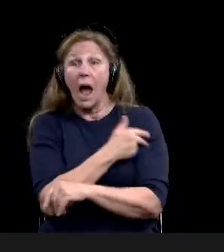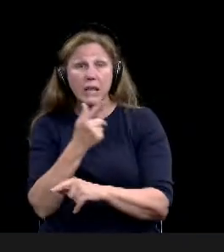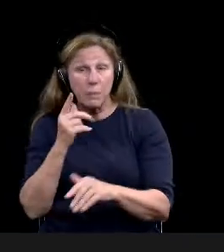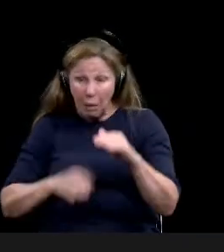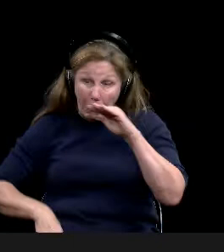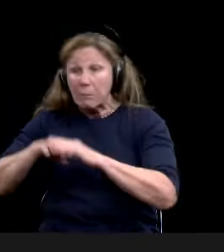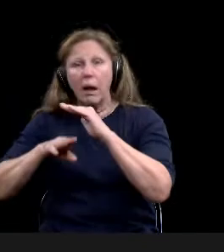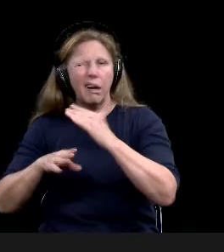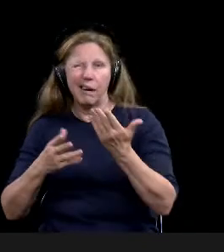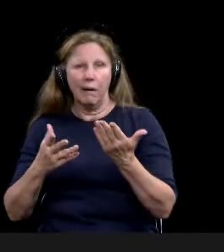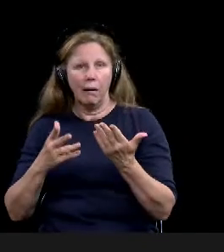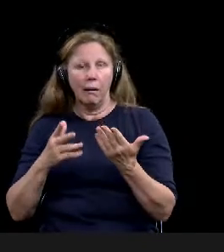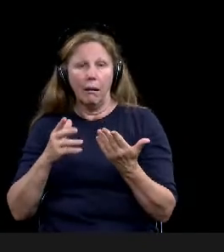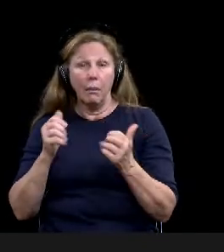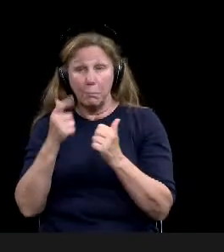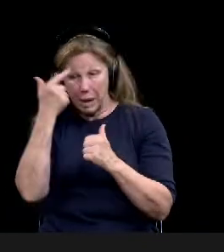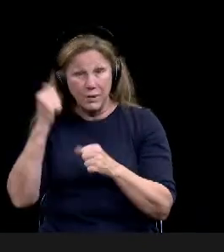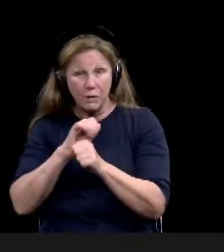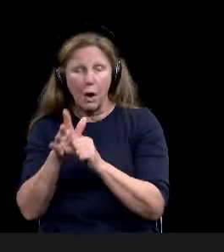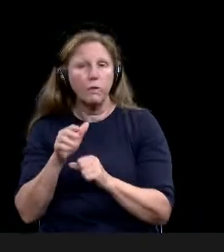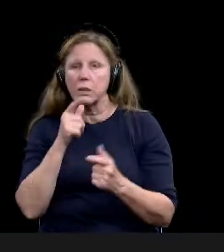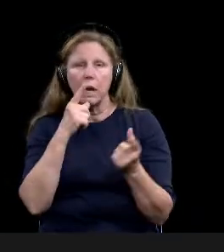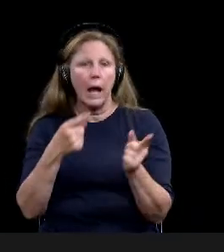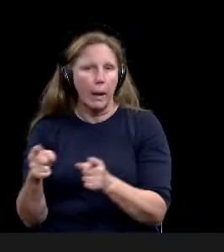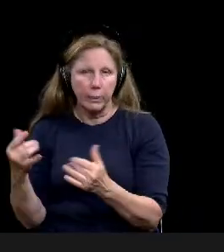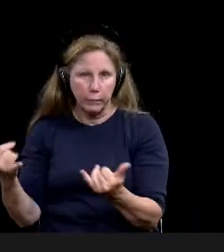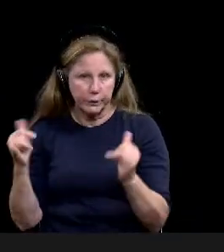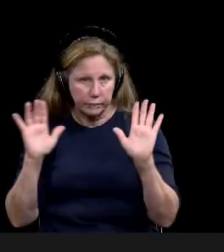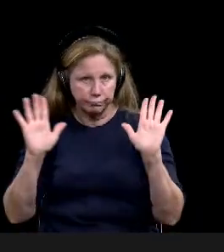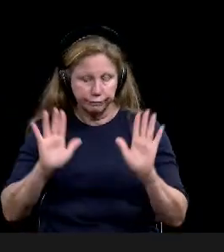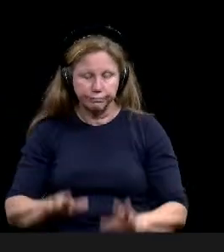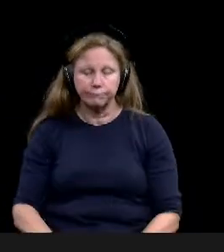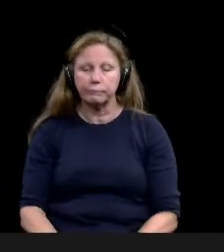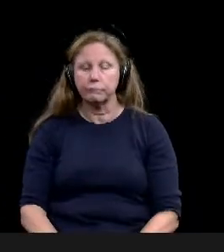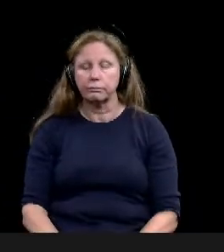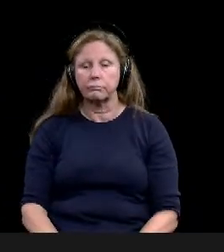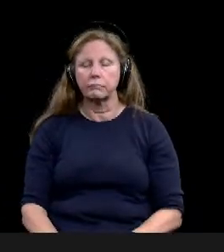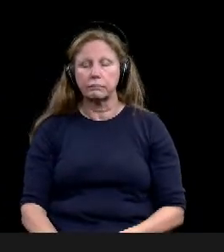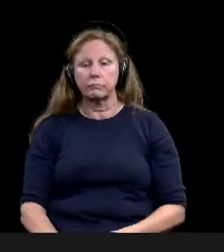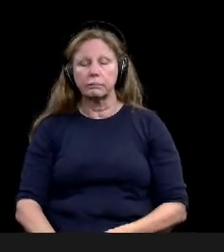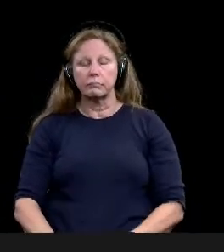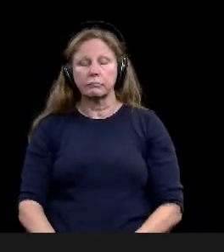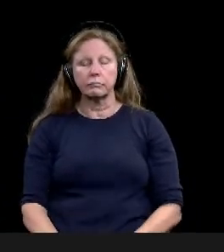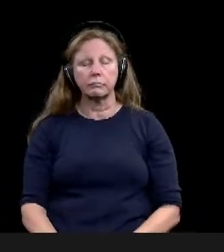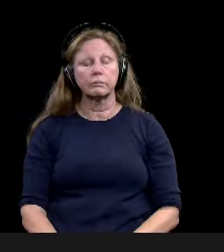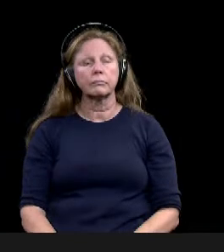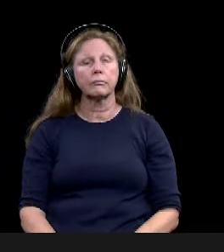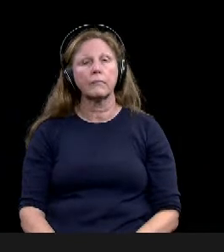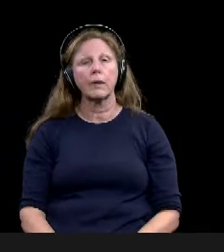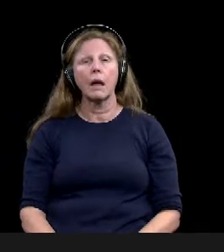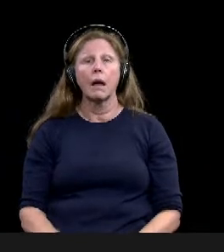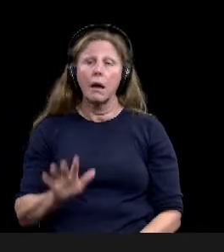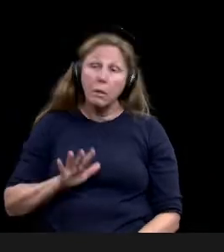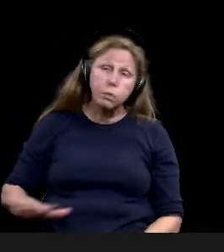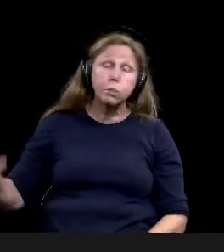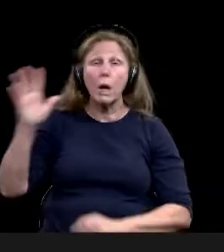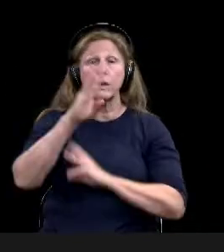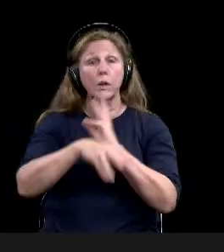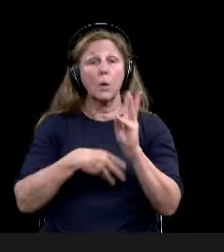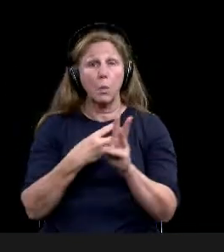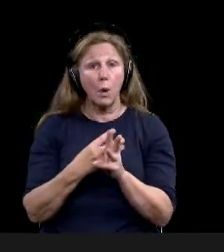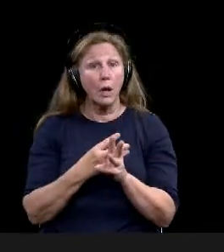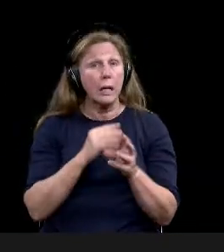Globally, mortality has increased for six consecutive weeks, but the local death rate has